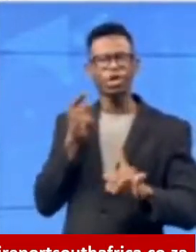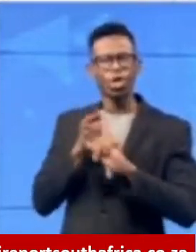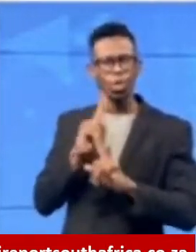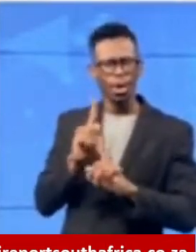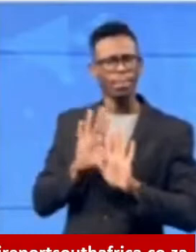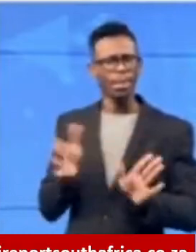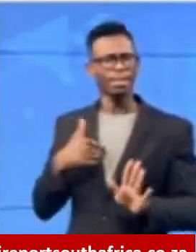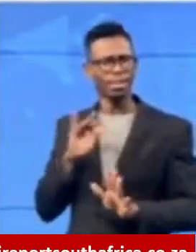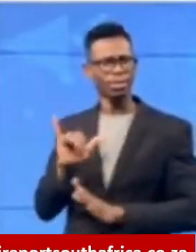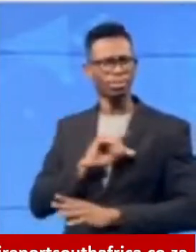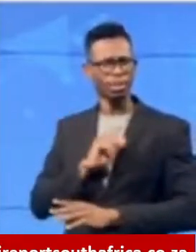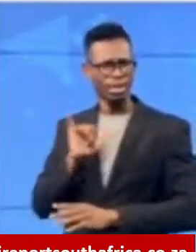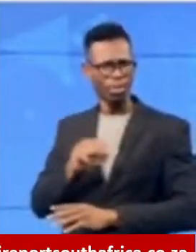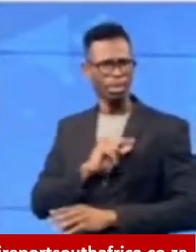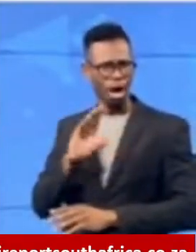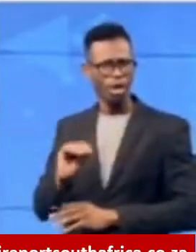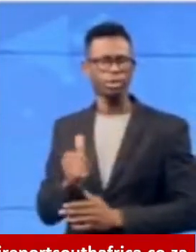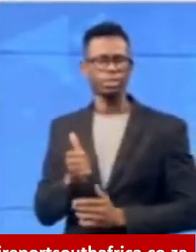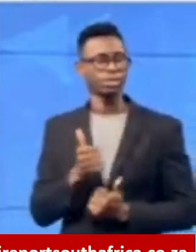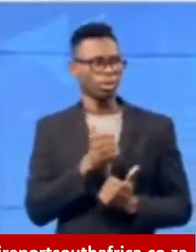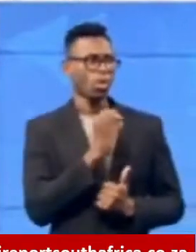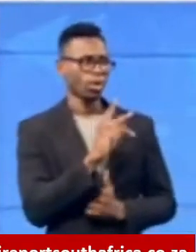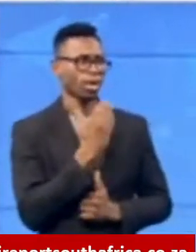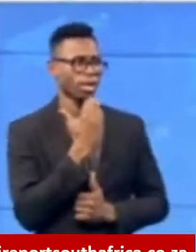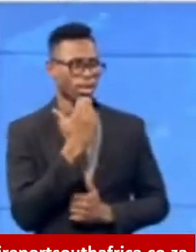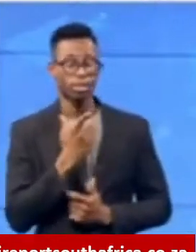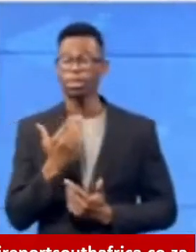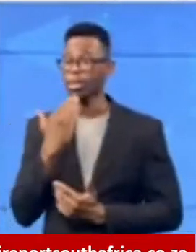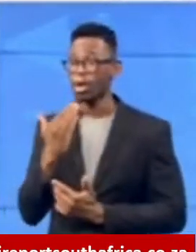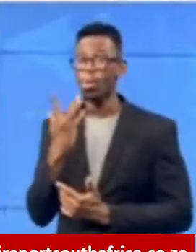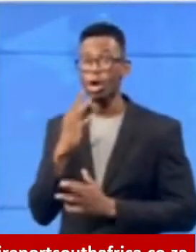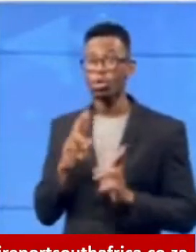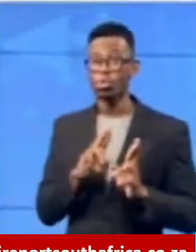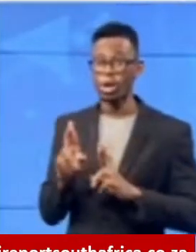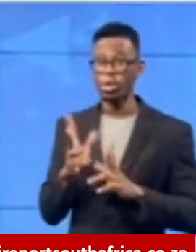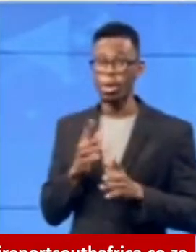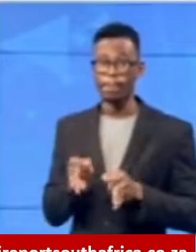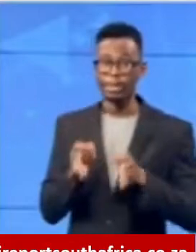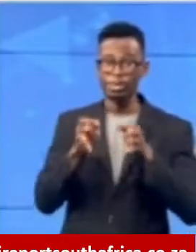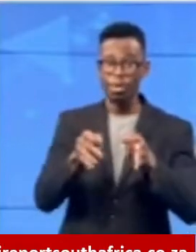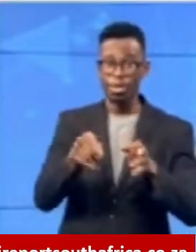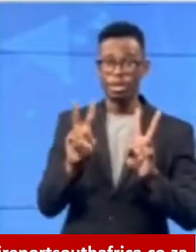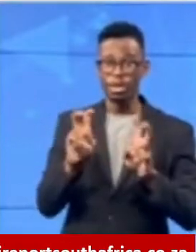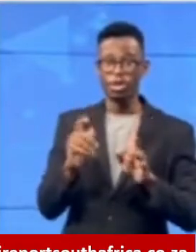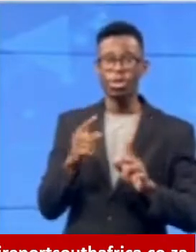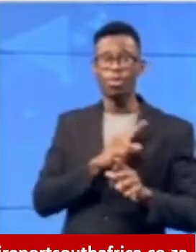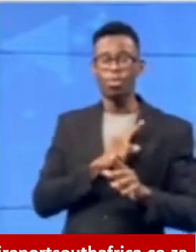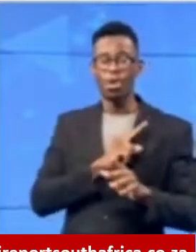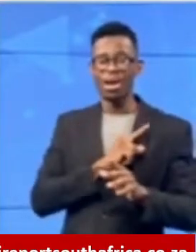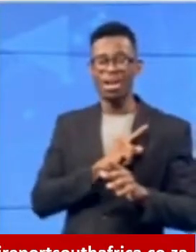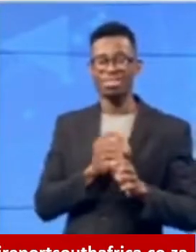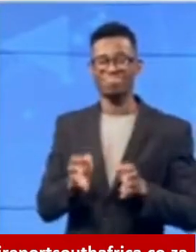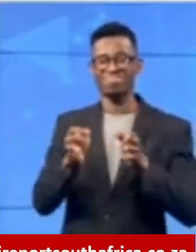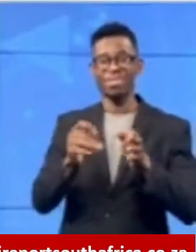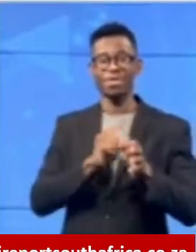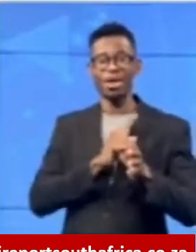Thank you so much. Thank you. Yeah, so then we're ready then to postpone the matter. On the basis that there is no objection to